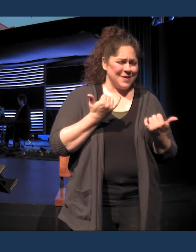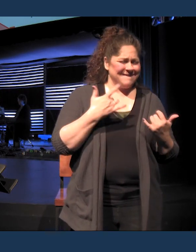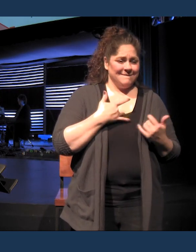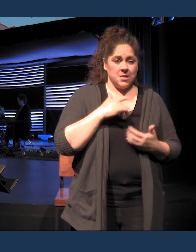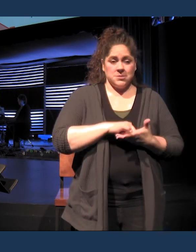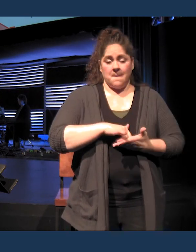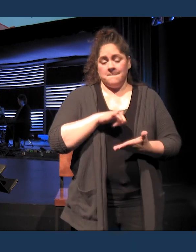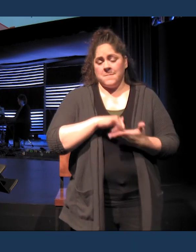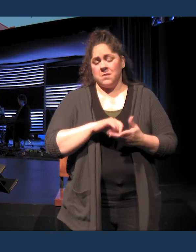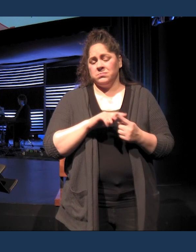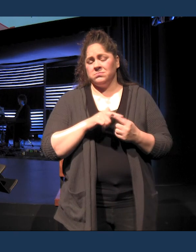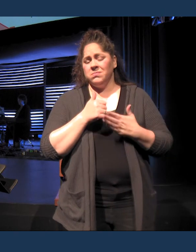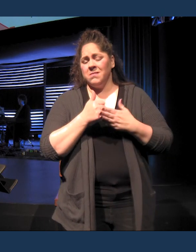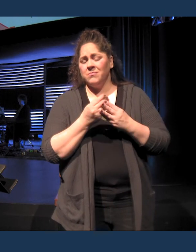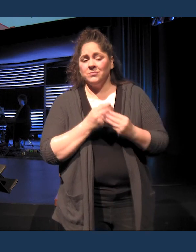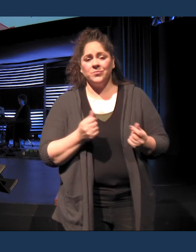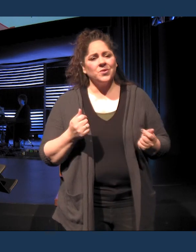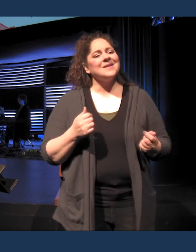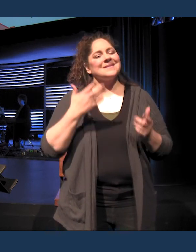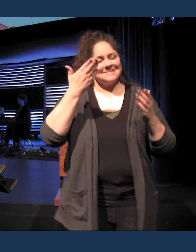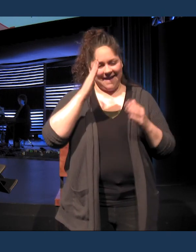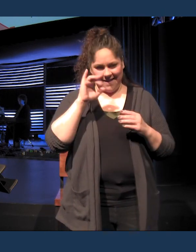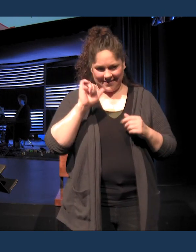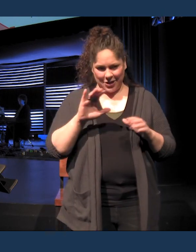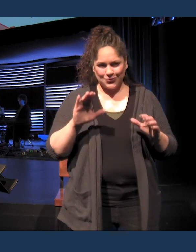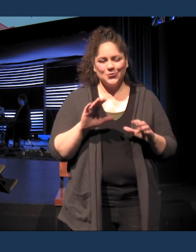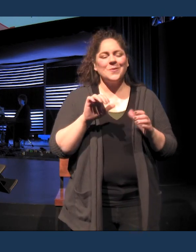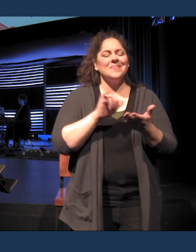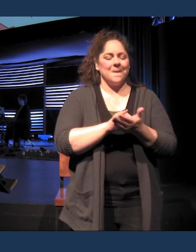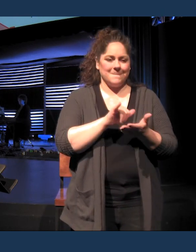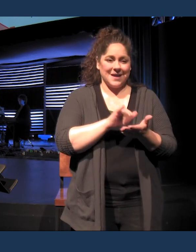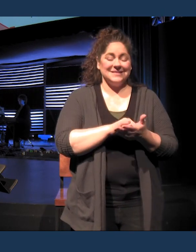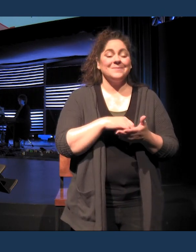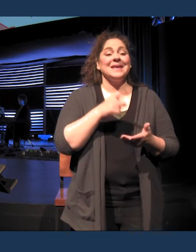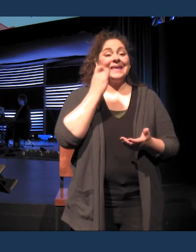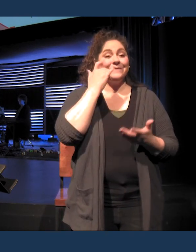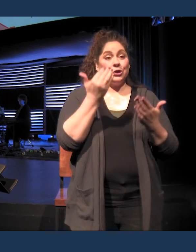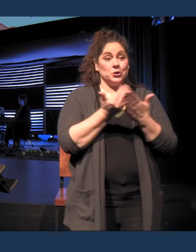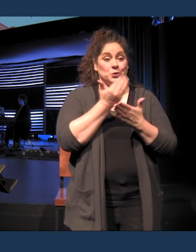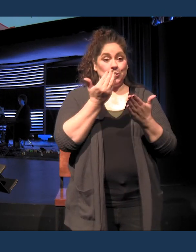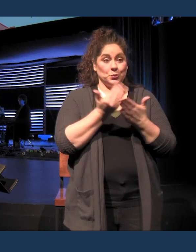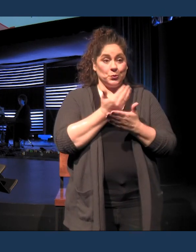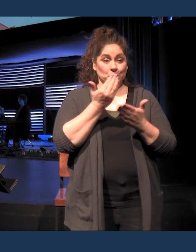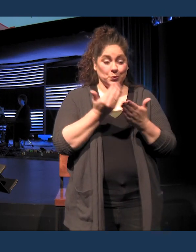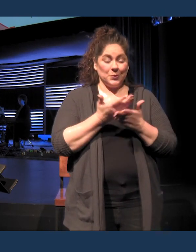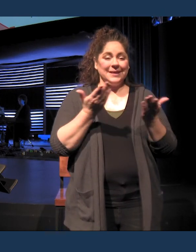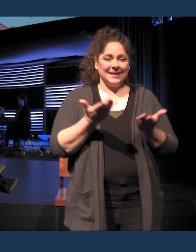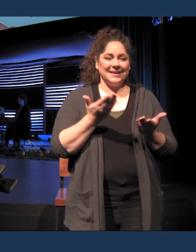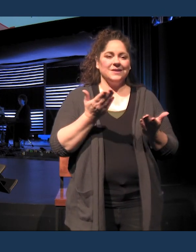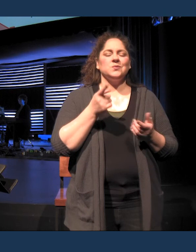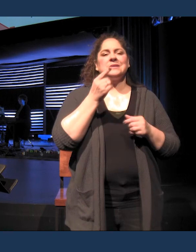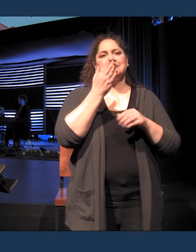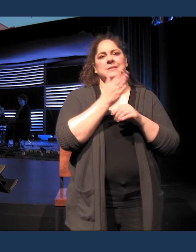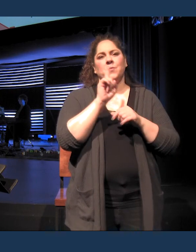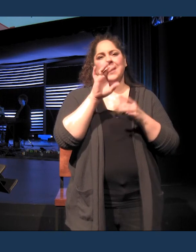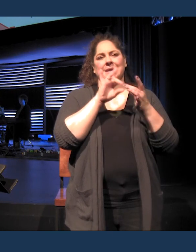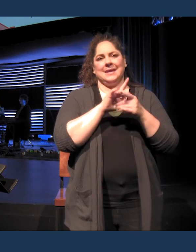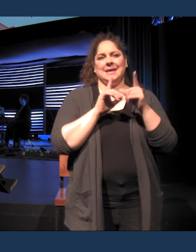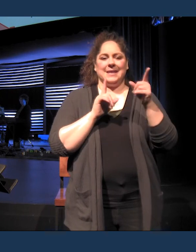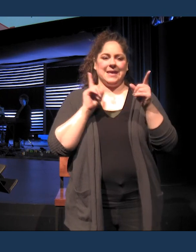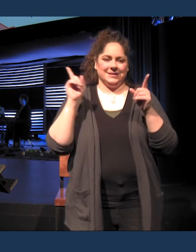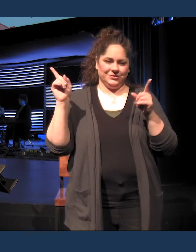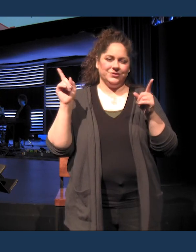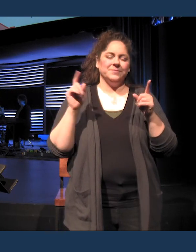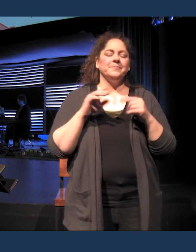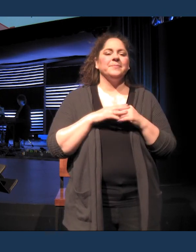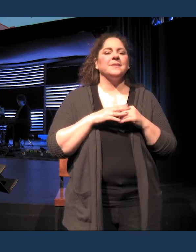the impossible. Have somebody pray with you. And if you are new to Worship Center or newer, make sure you stop by Connections as well. We'd love to get you